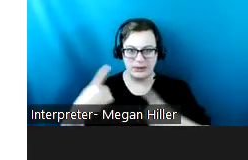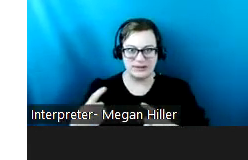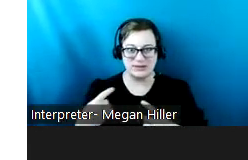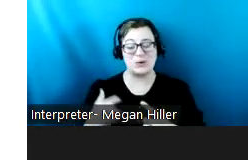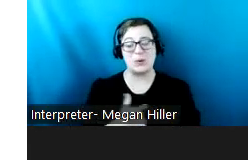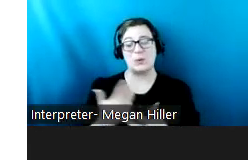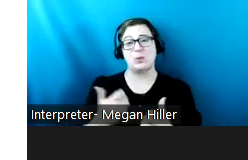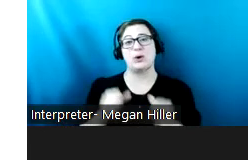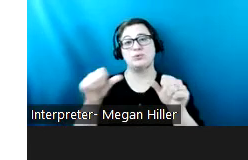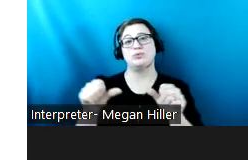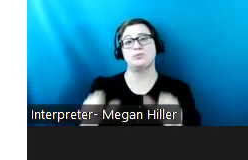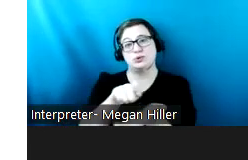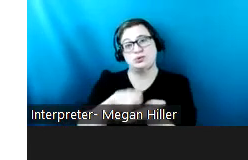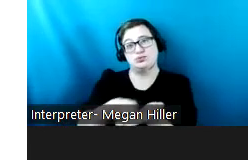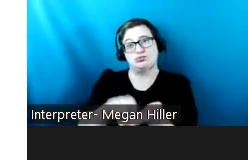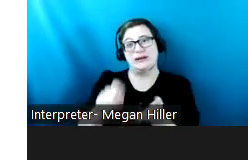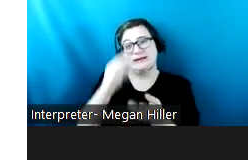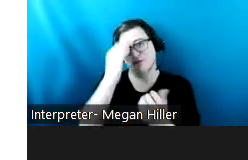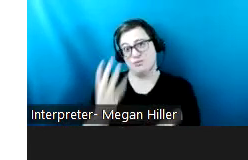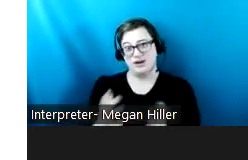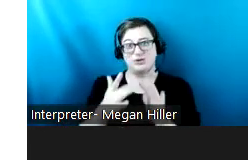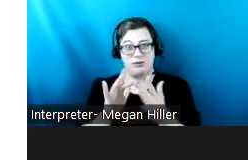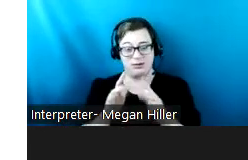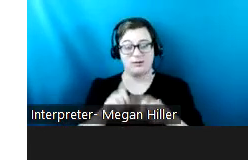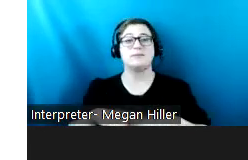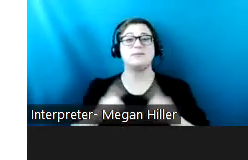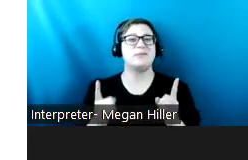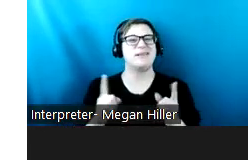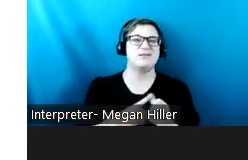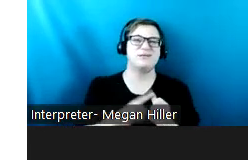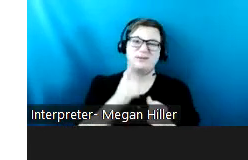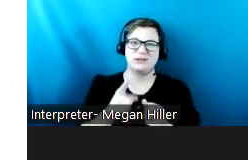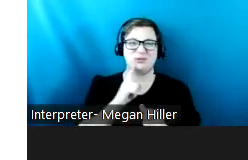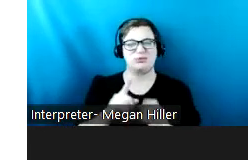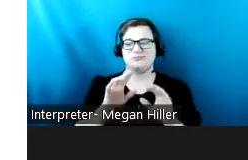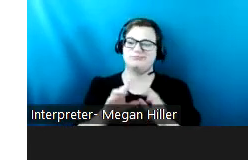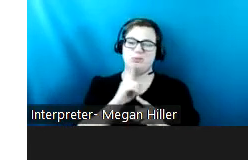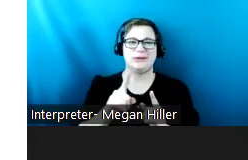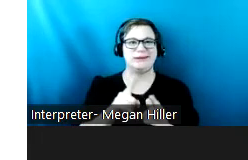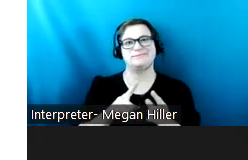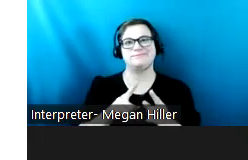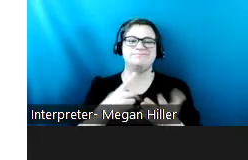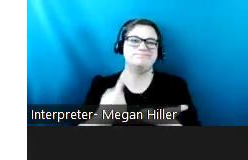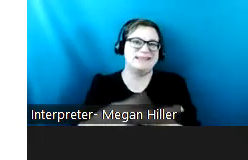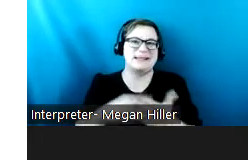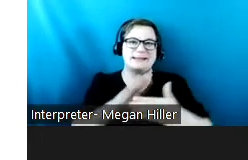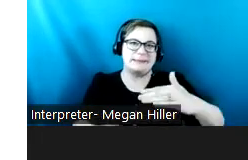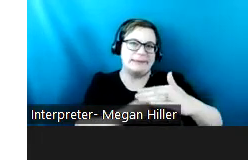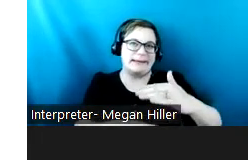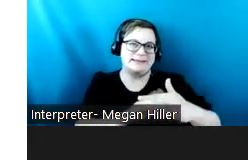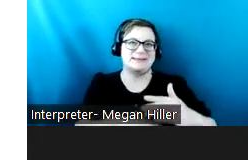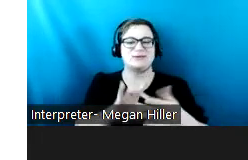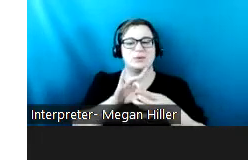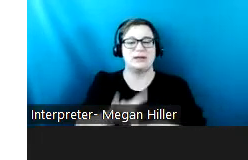guidance posted to the website on this, but I just wanted to cover the basics here before we dive into chapter 2, and that is regarding